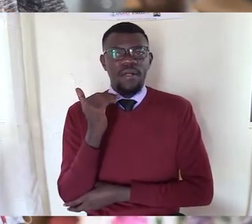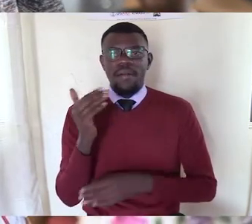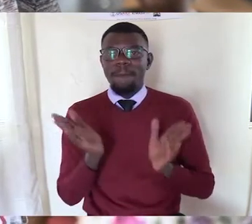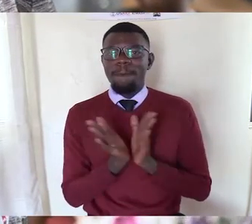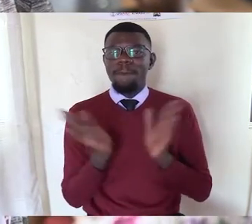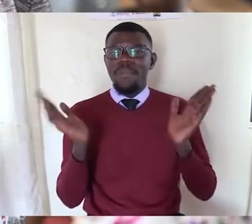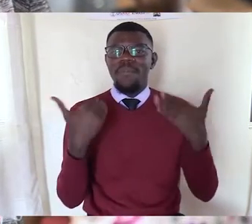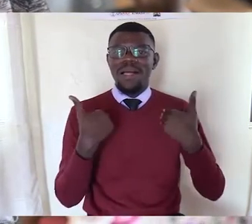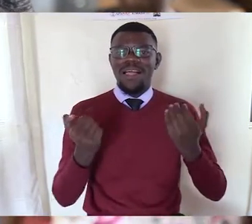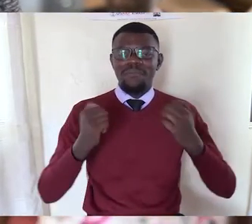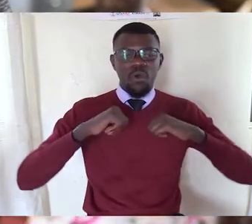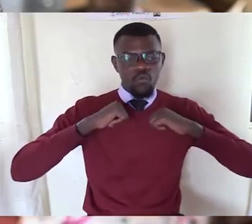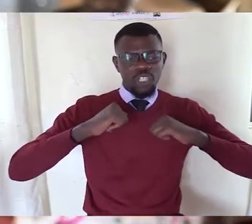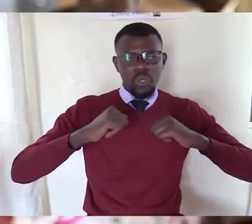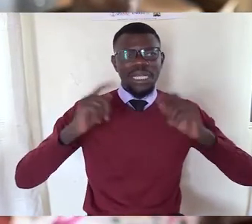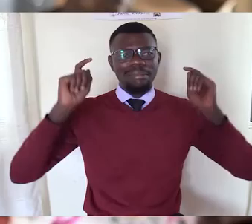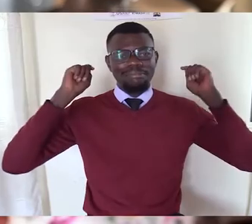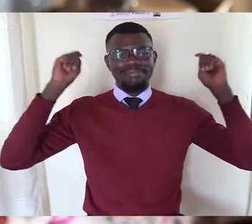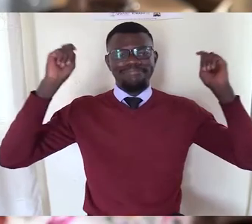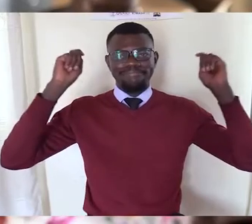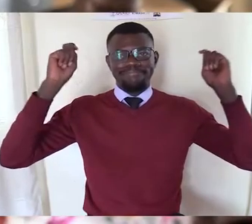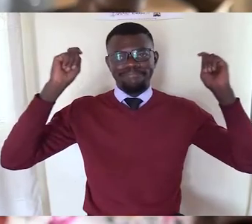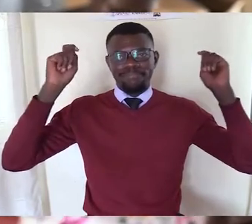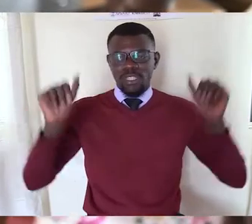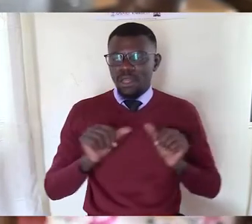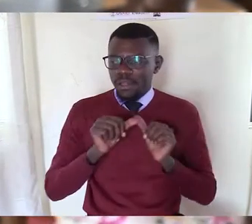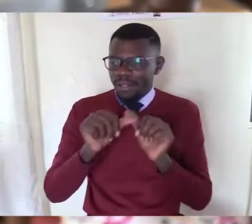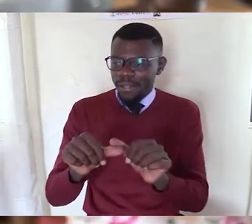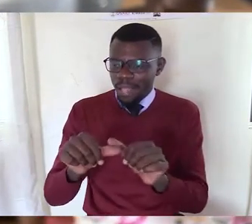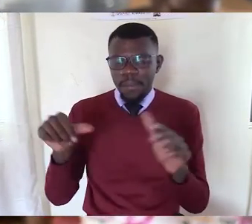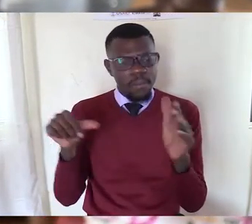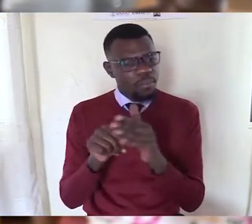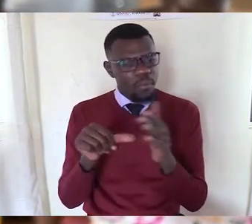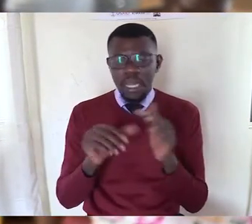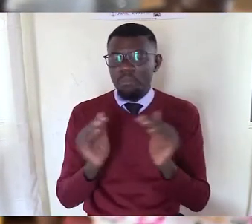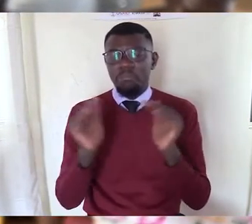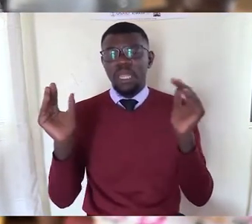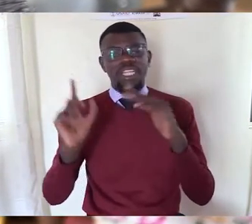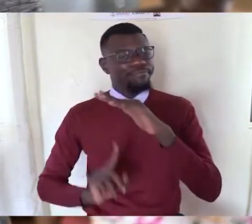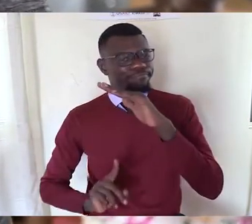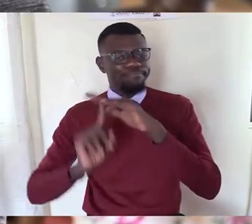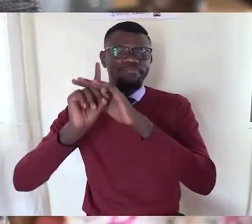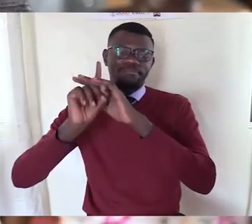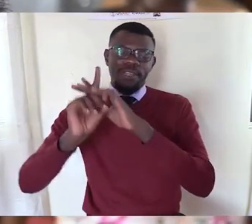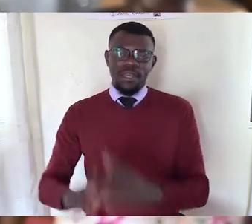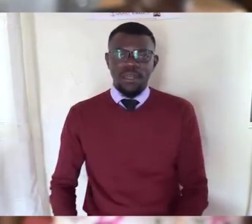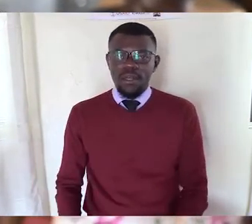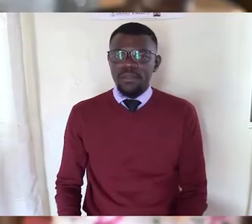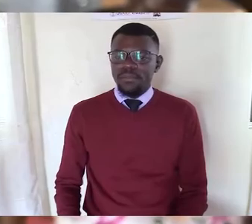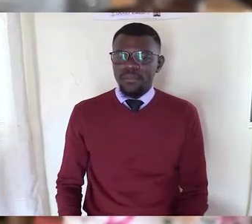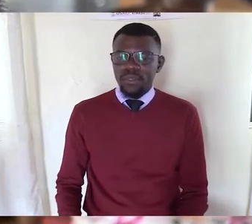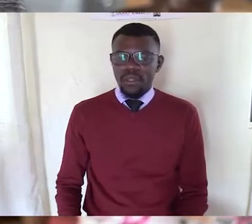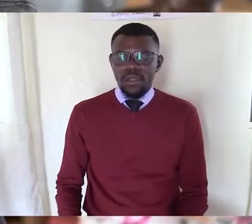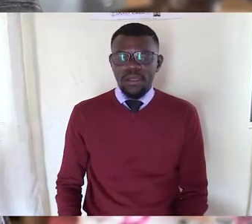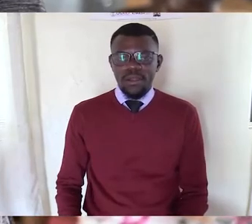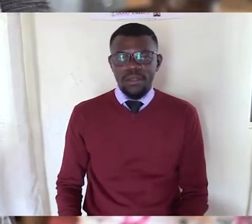public health officials were already on strike. So it became a disaster and another disaster. So how do we make